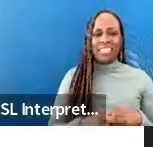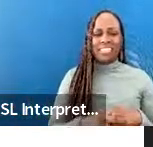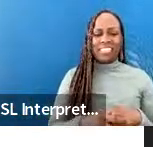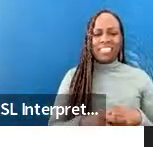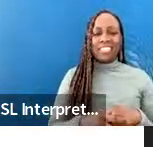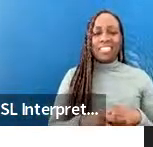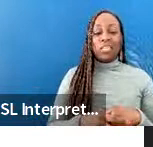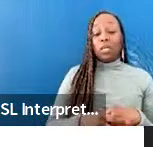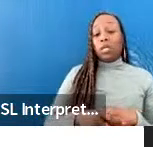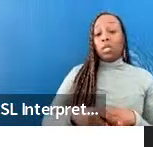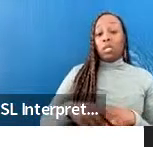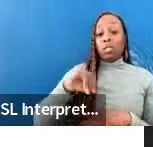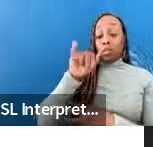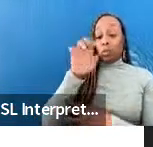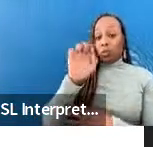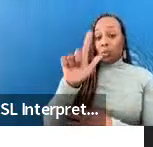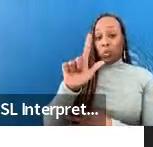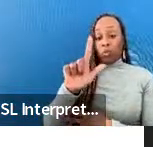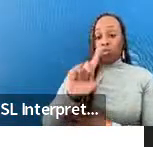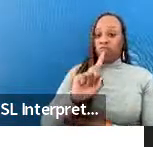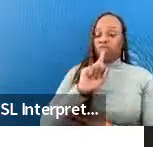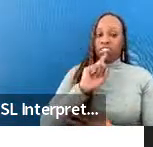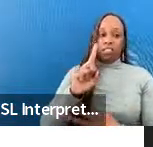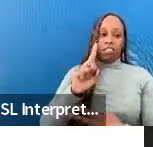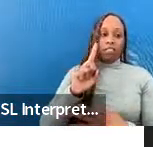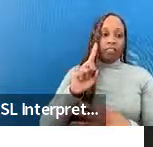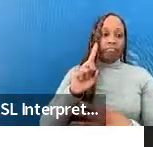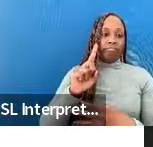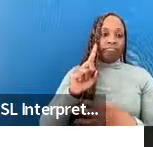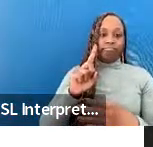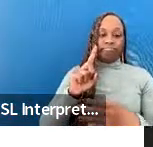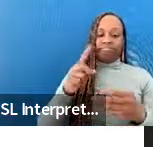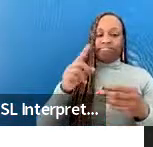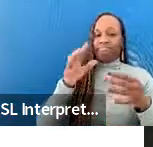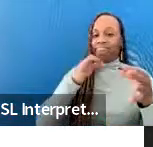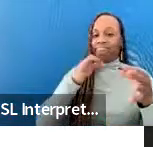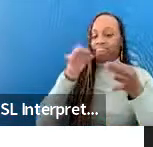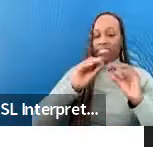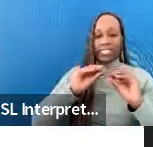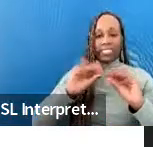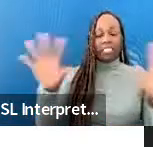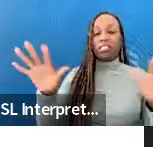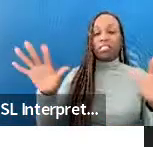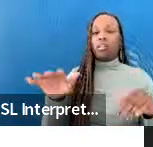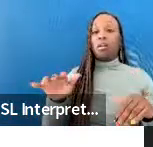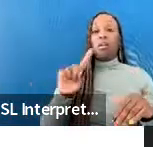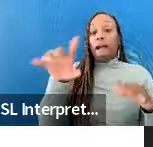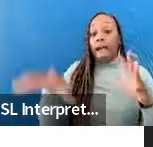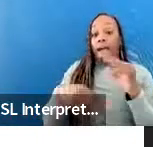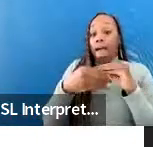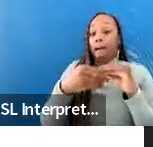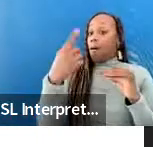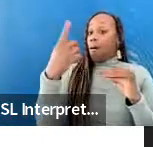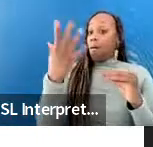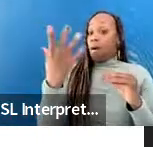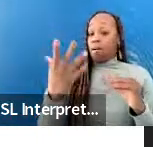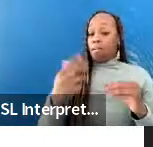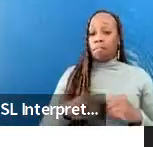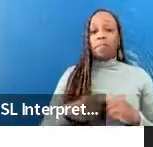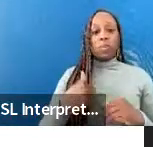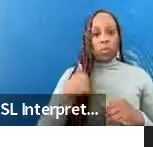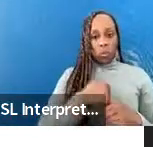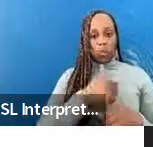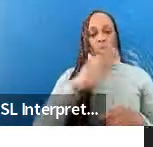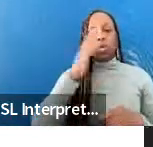think really said it all. The only thing I would add is that we are going to create